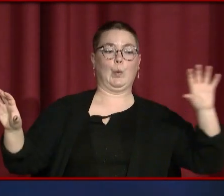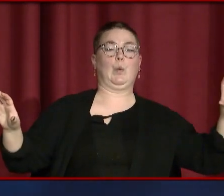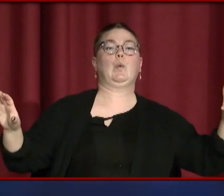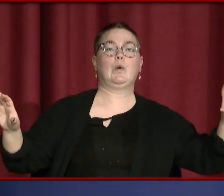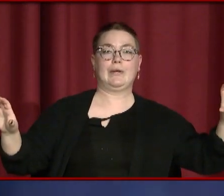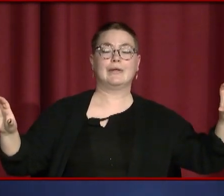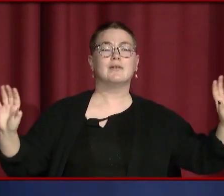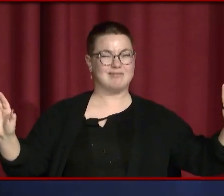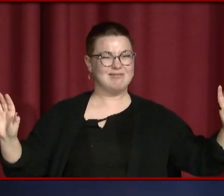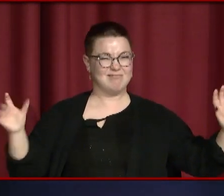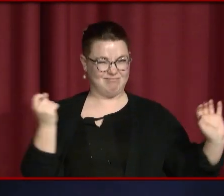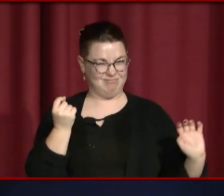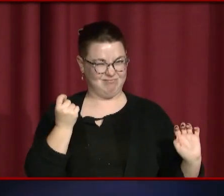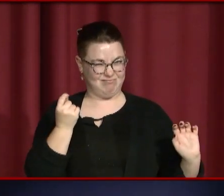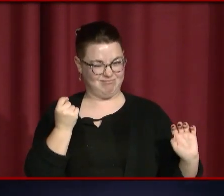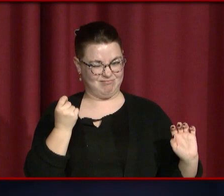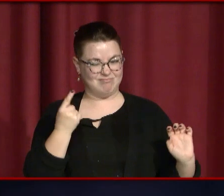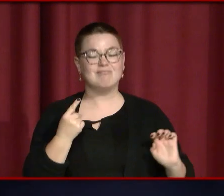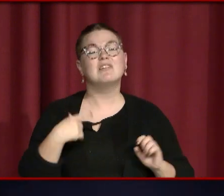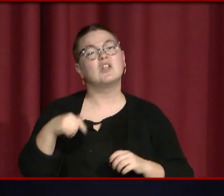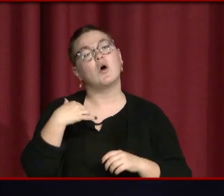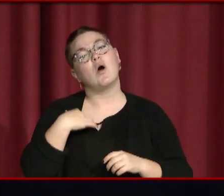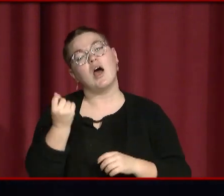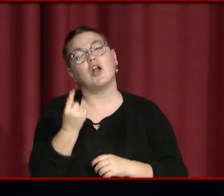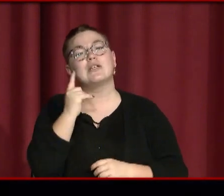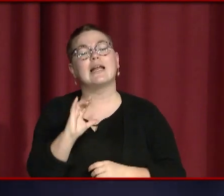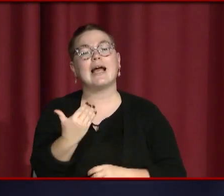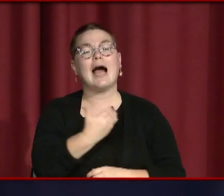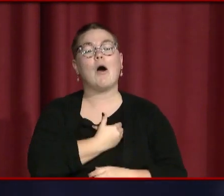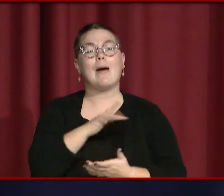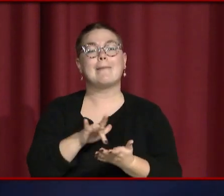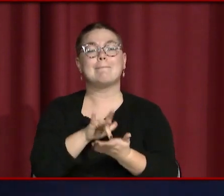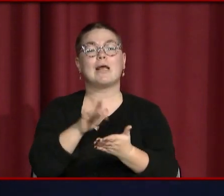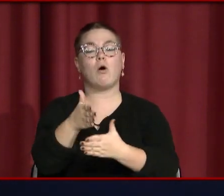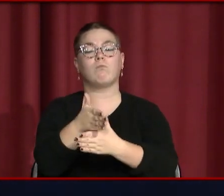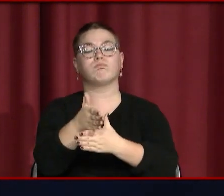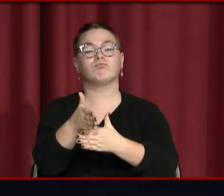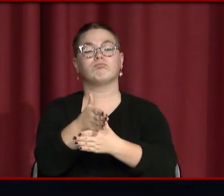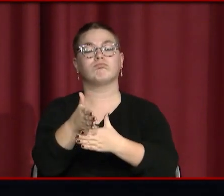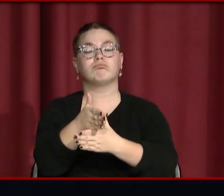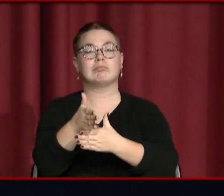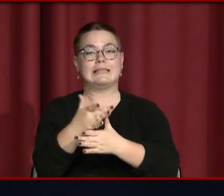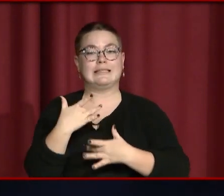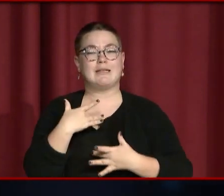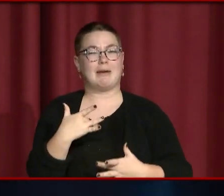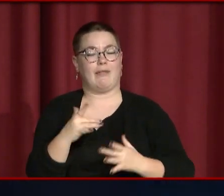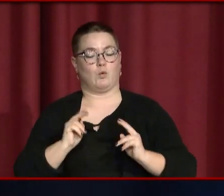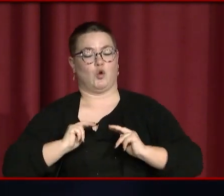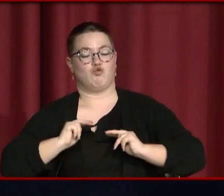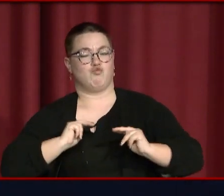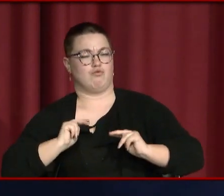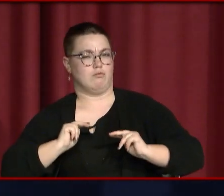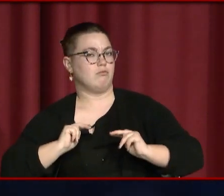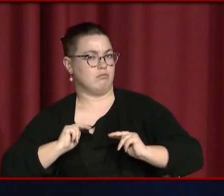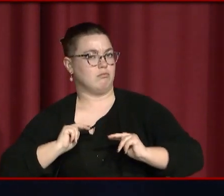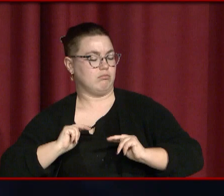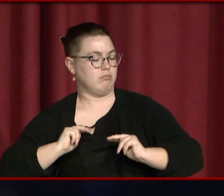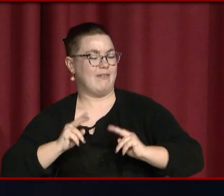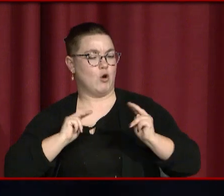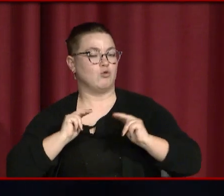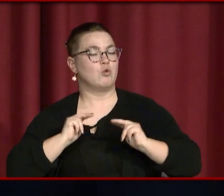I consider to be more middle ground, mostly the voters that I engage with.